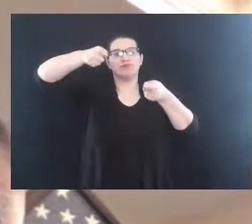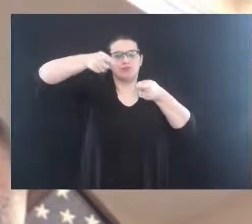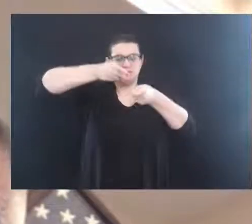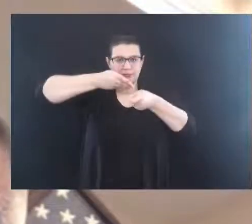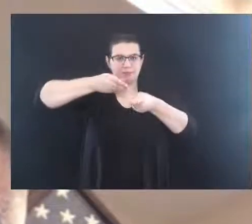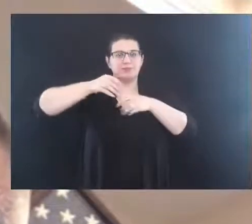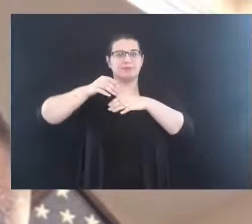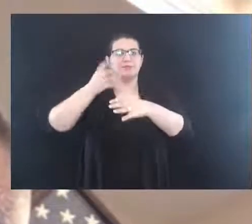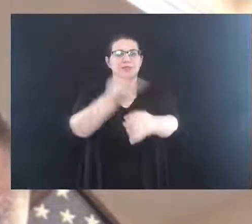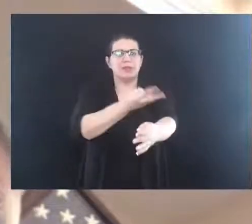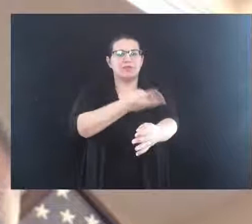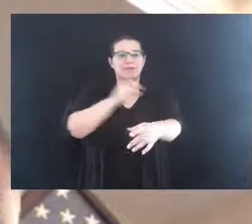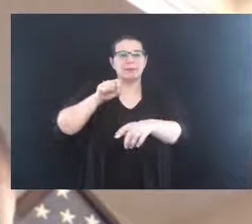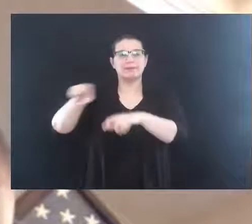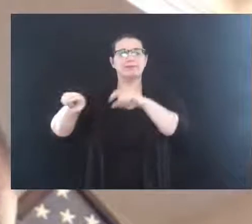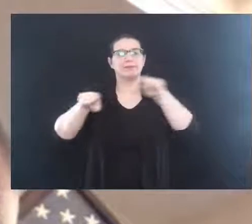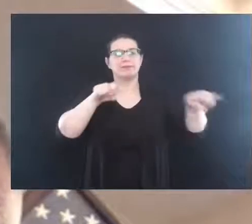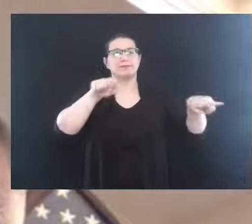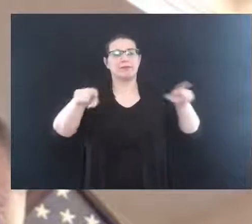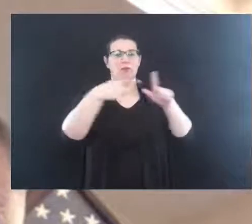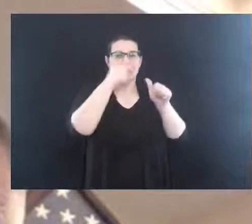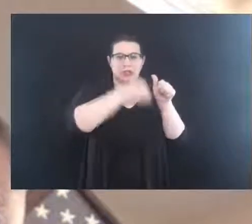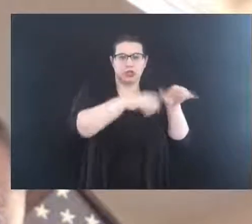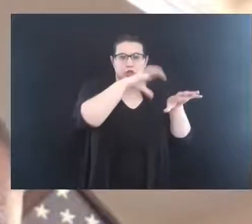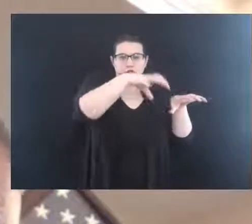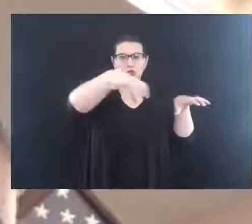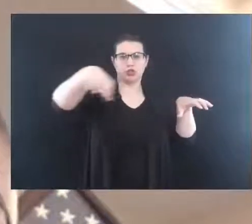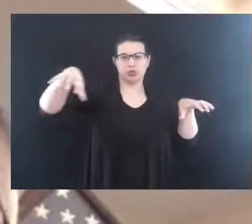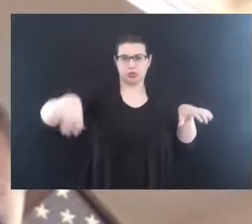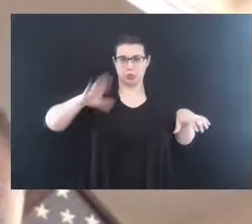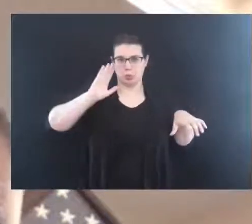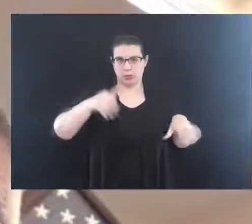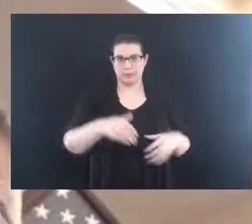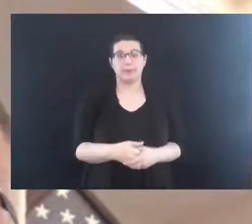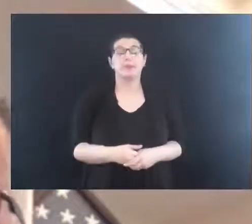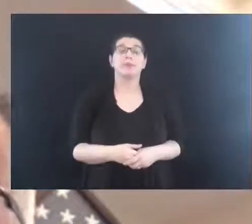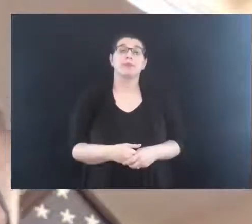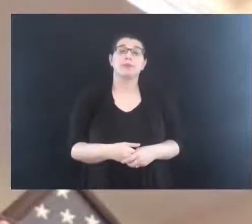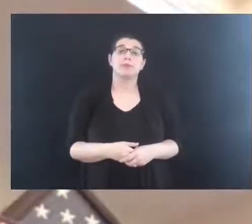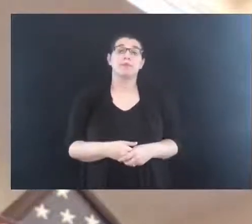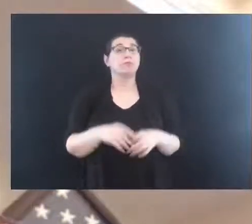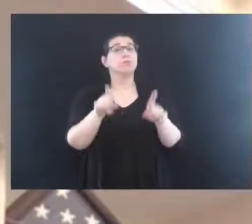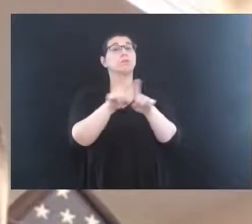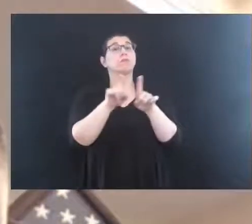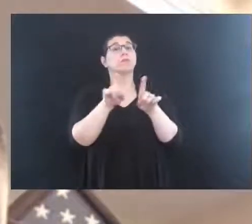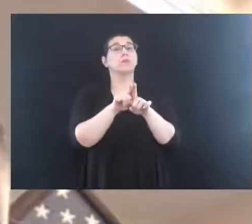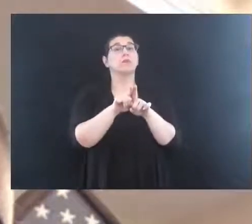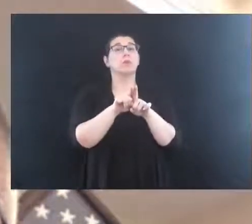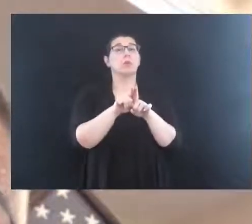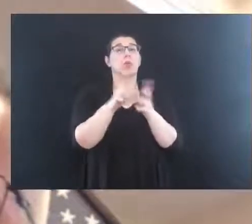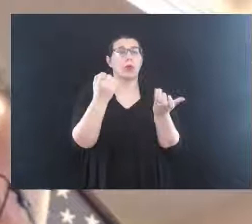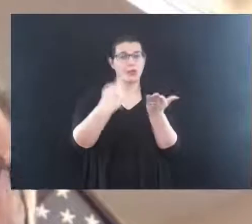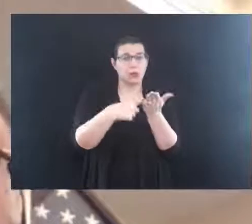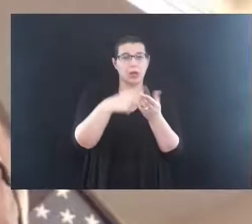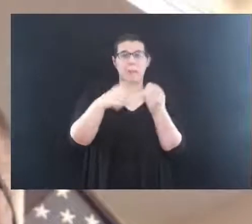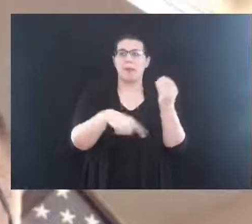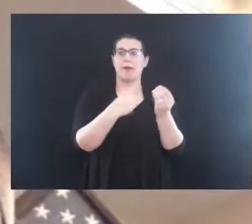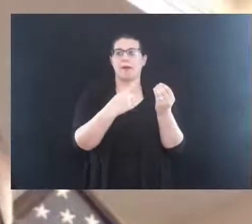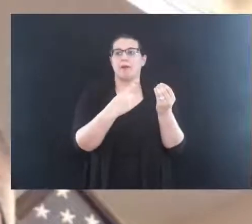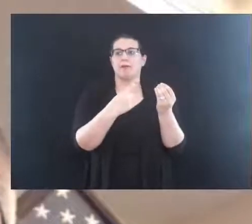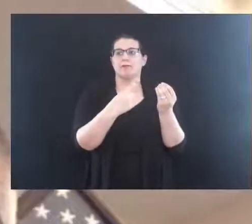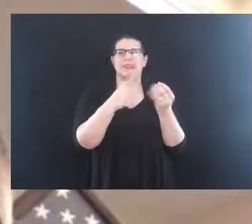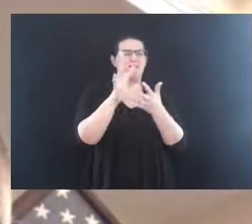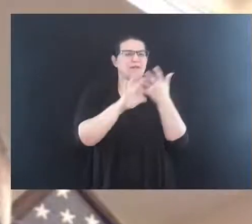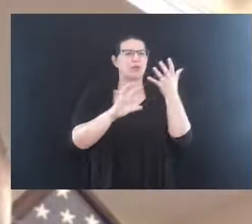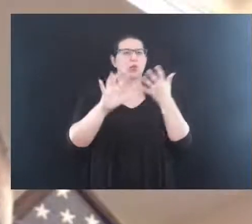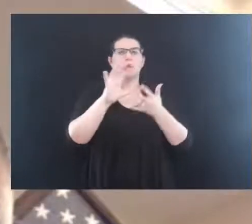to these locations. I do want to point out too that there's been a lot of confusion about availability antibodies and not. We